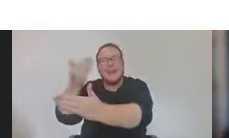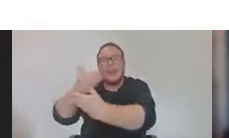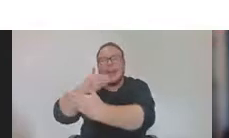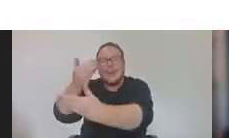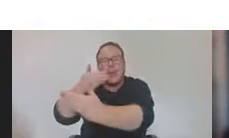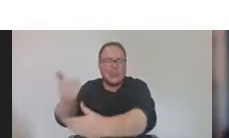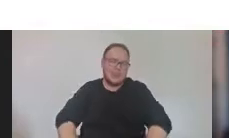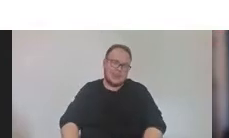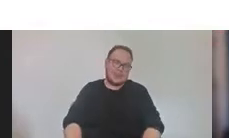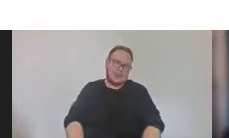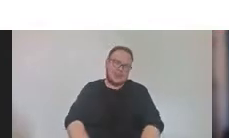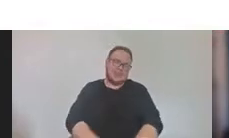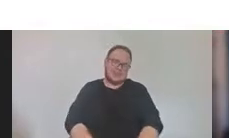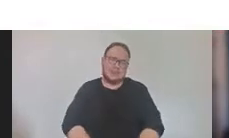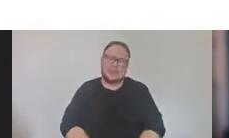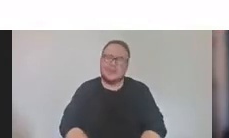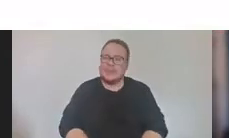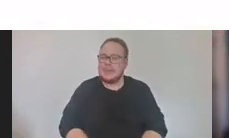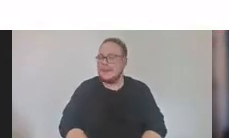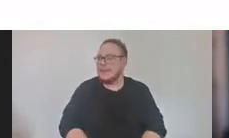Thank you very much.